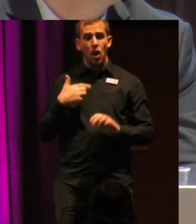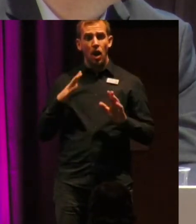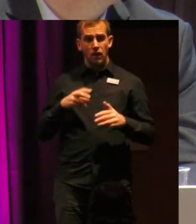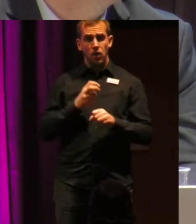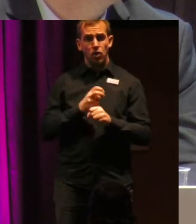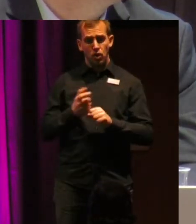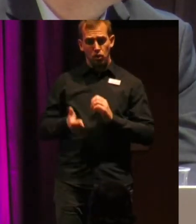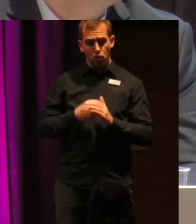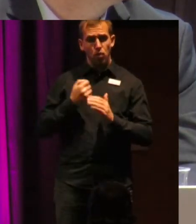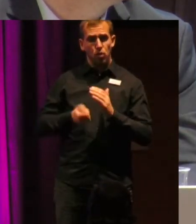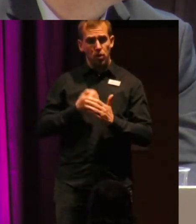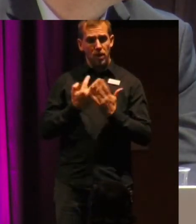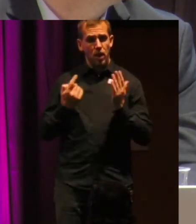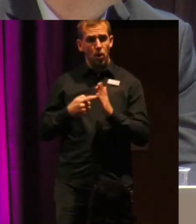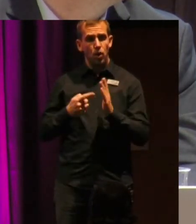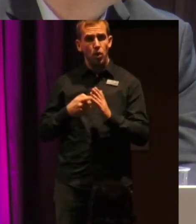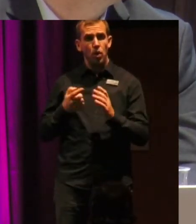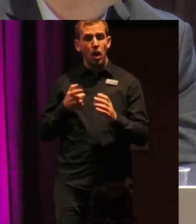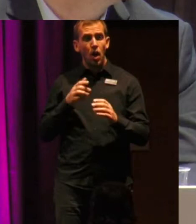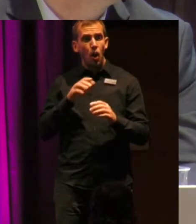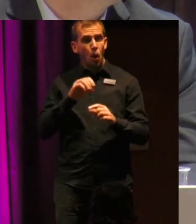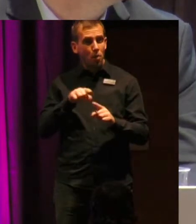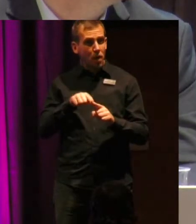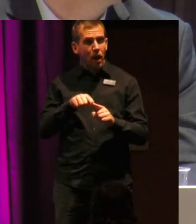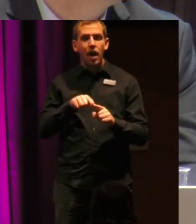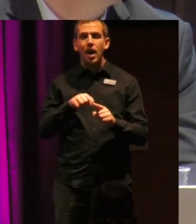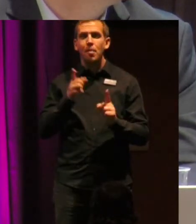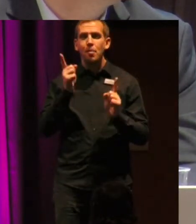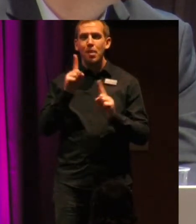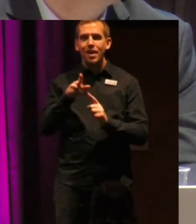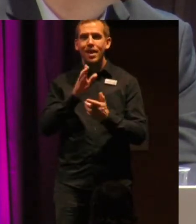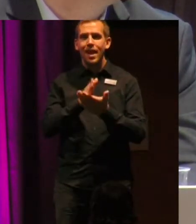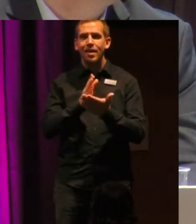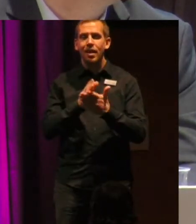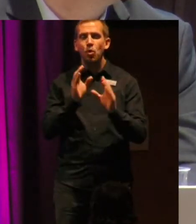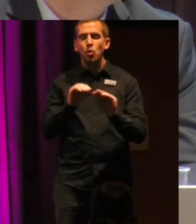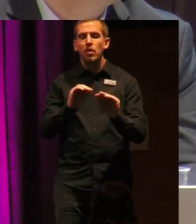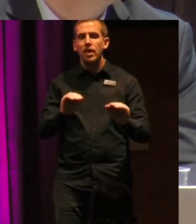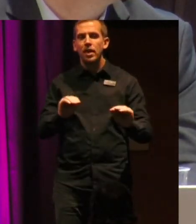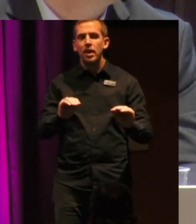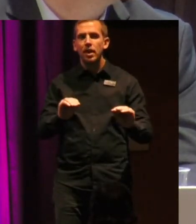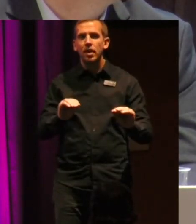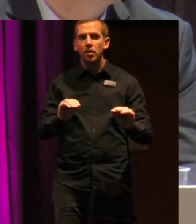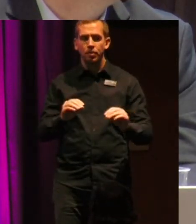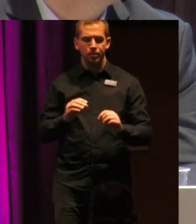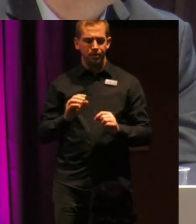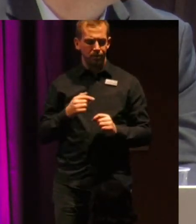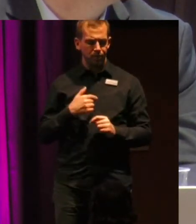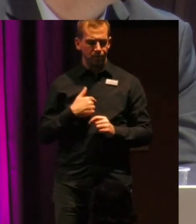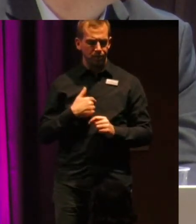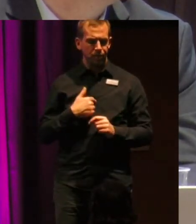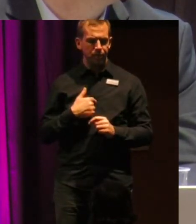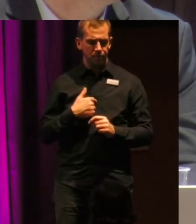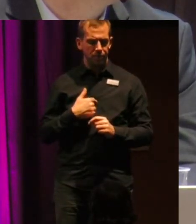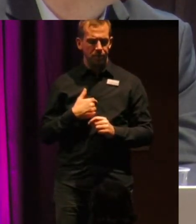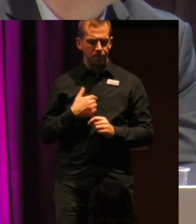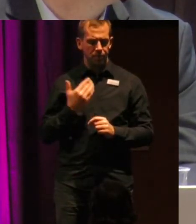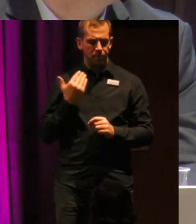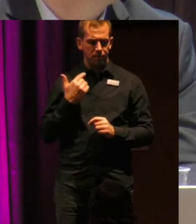now about human rights education in school. I mean, when I was in a